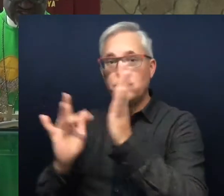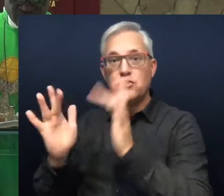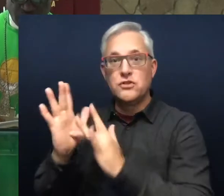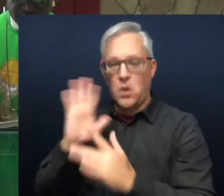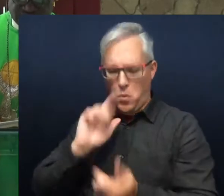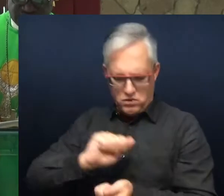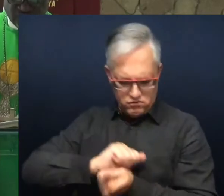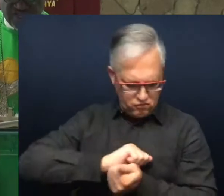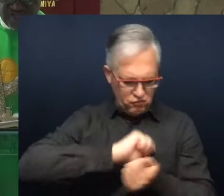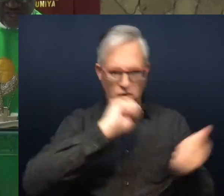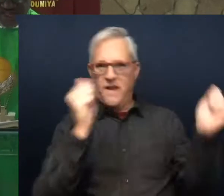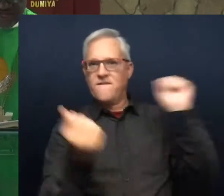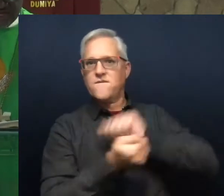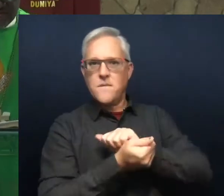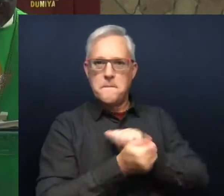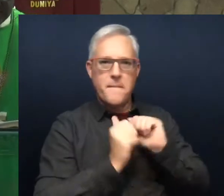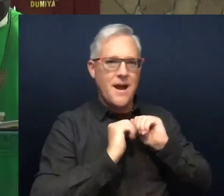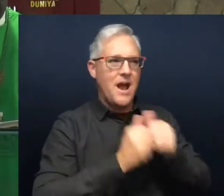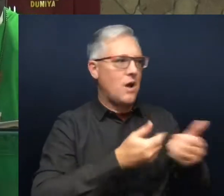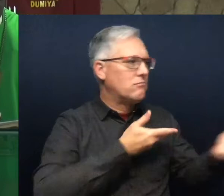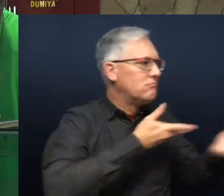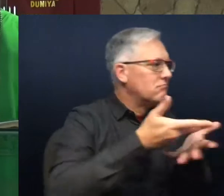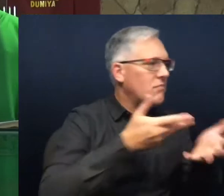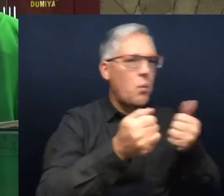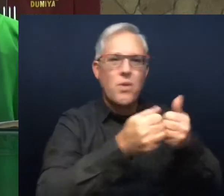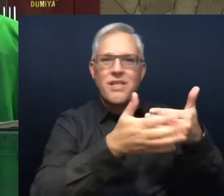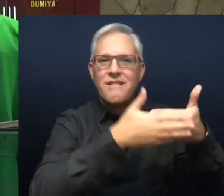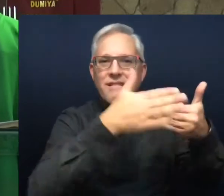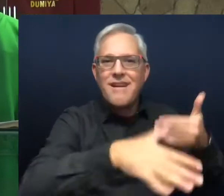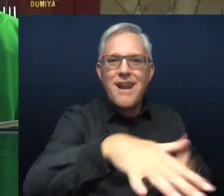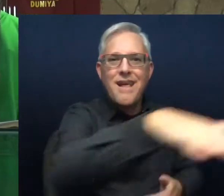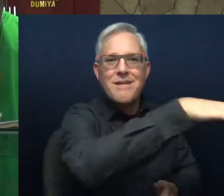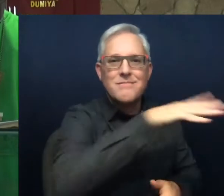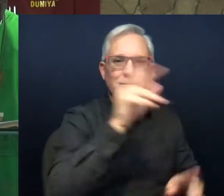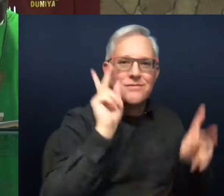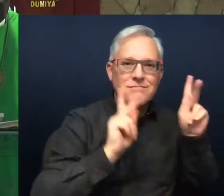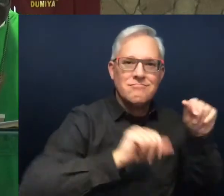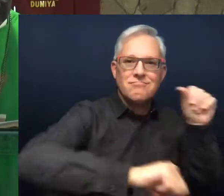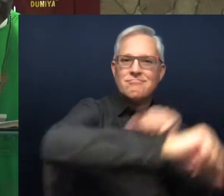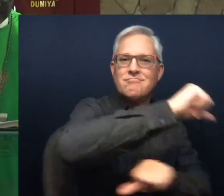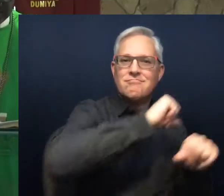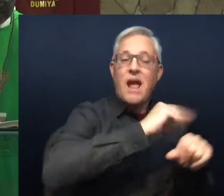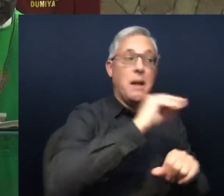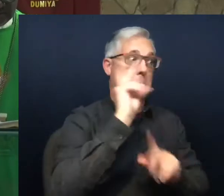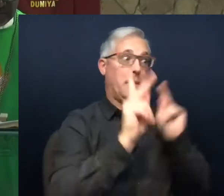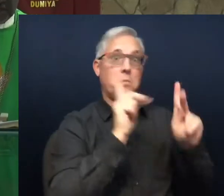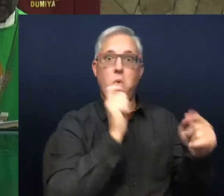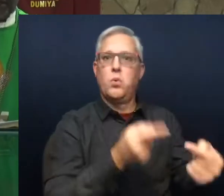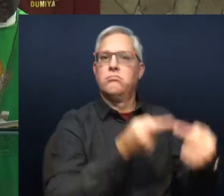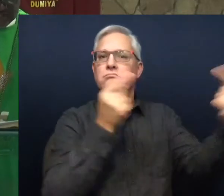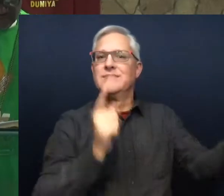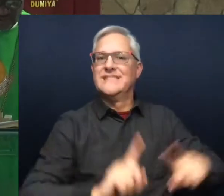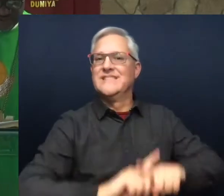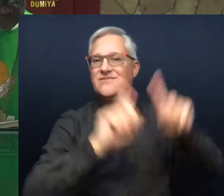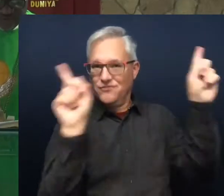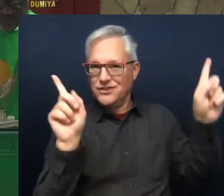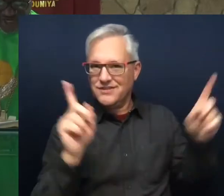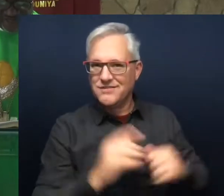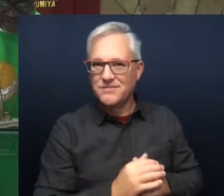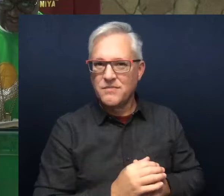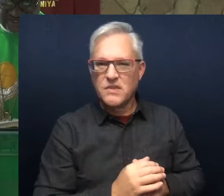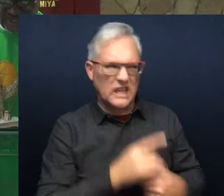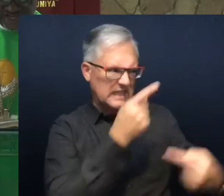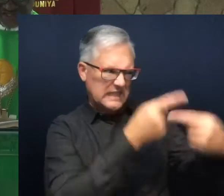radically transformed in the way they relate to their neighbors and those who are different. Transforms them